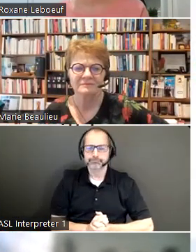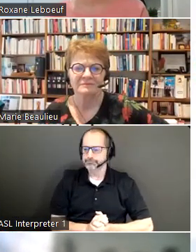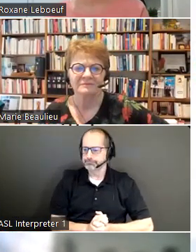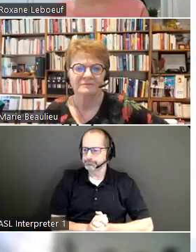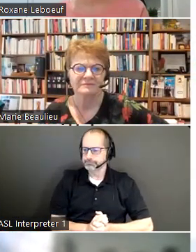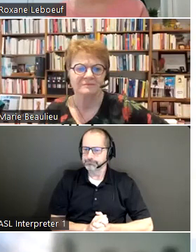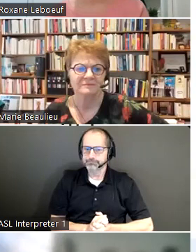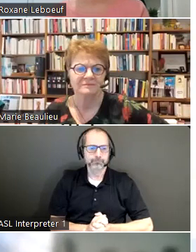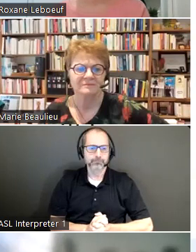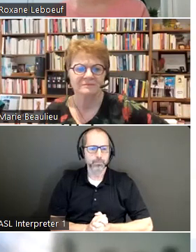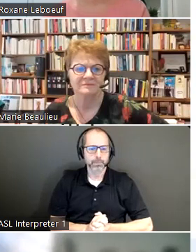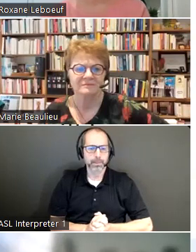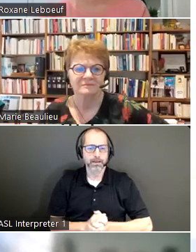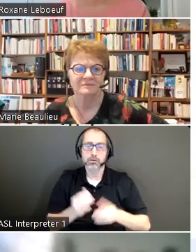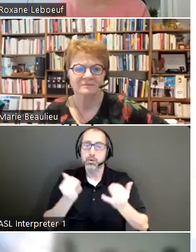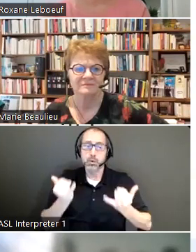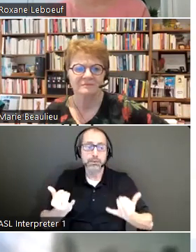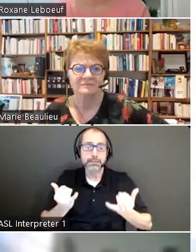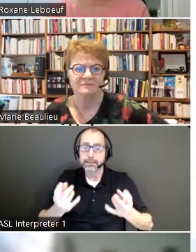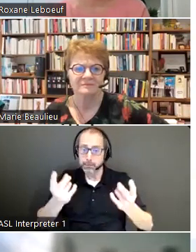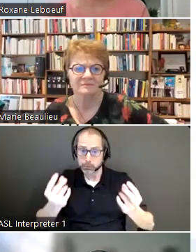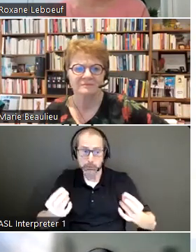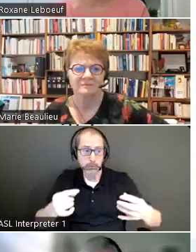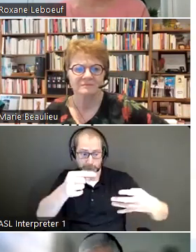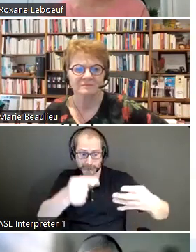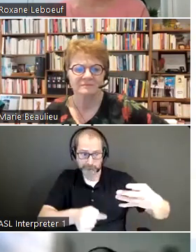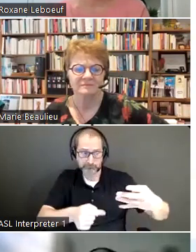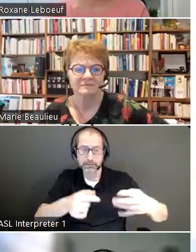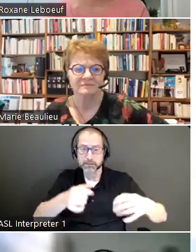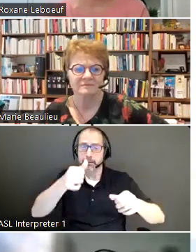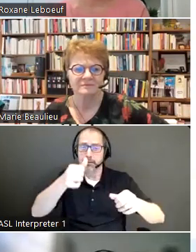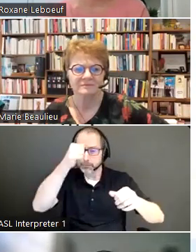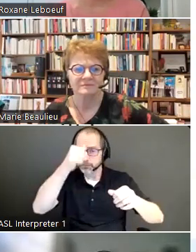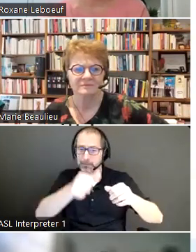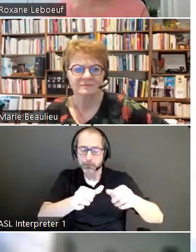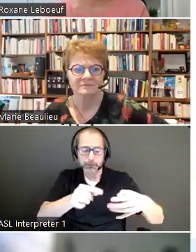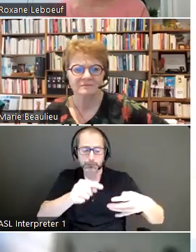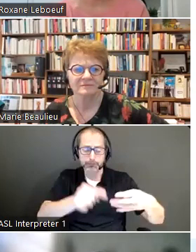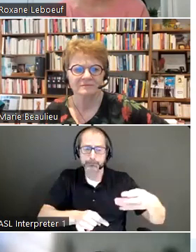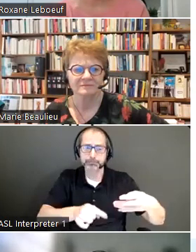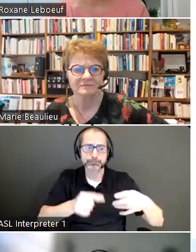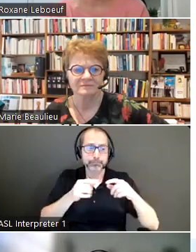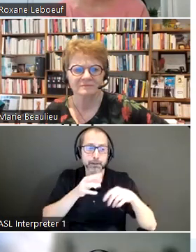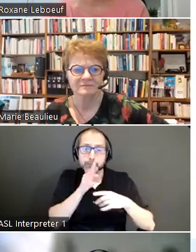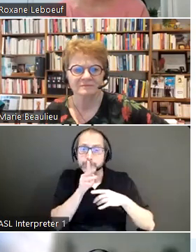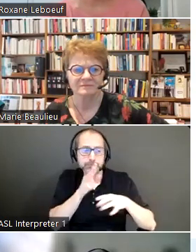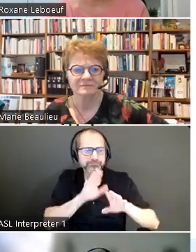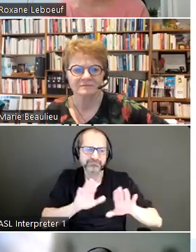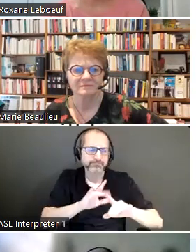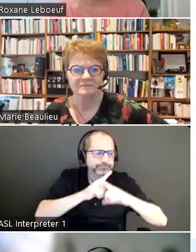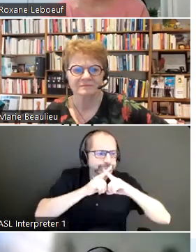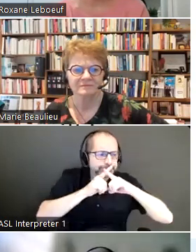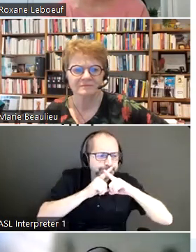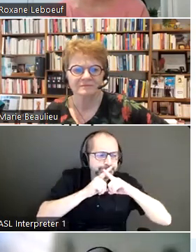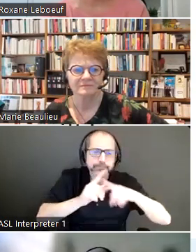Just some logistics for the session today. Just to remind everyone that everyone's microphones will be muted. We do encourage